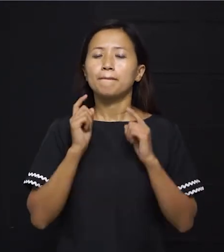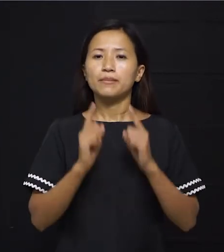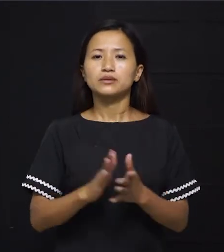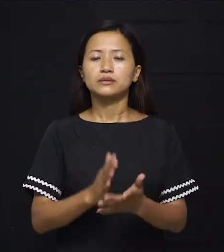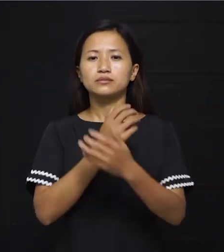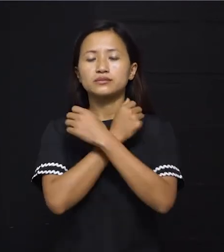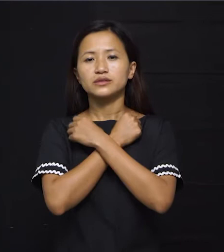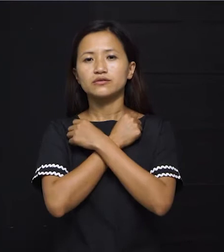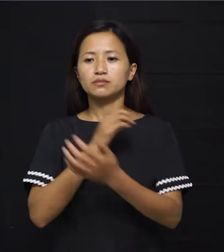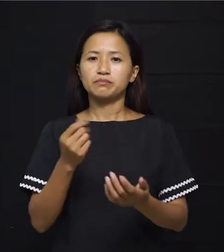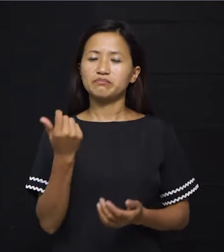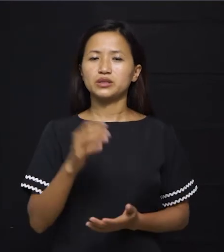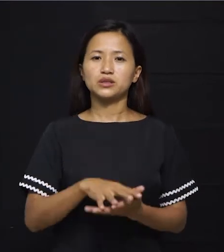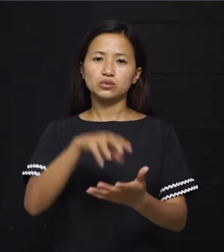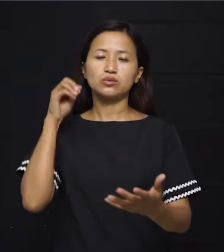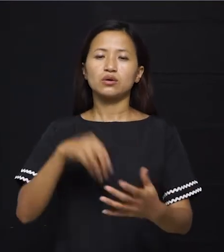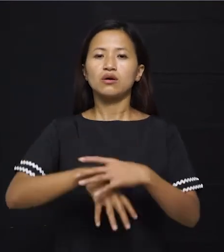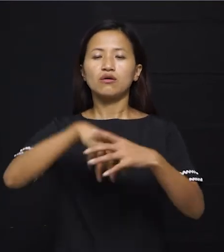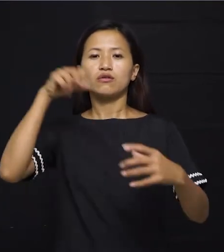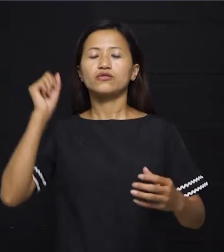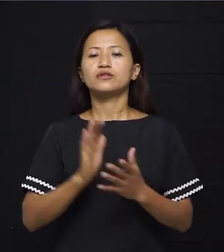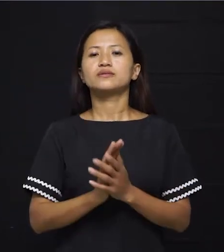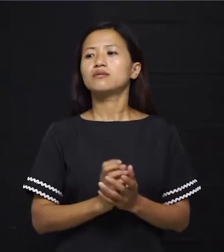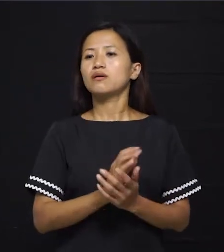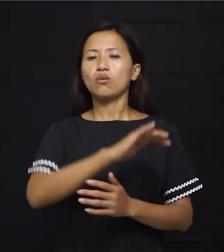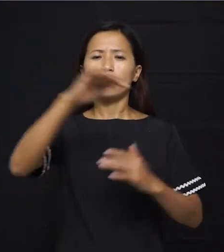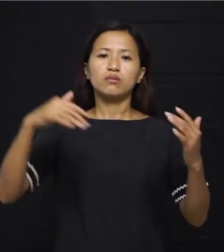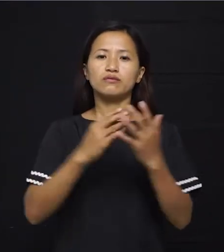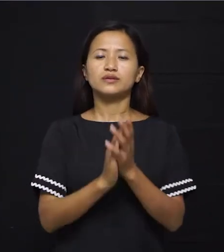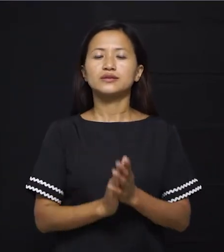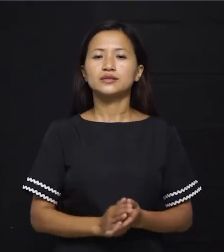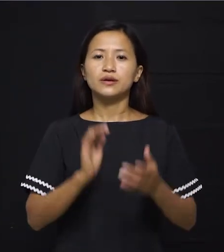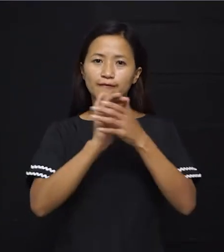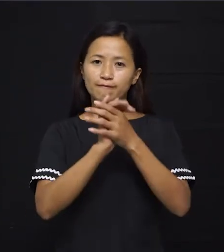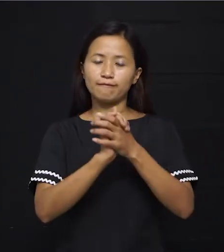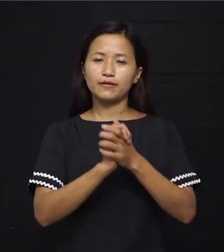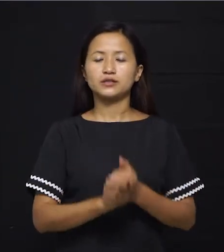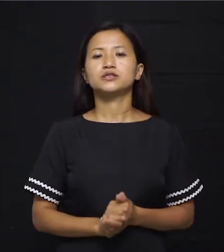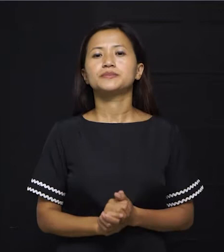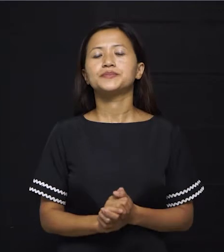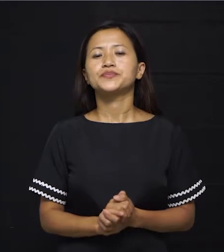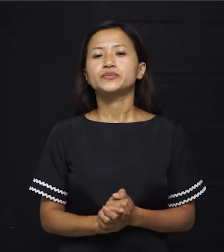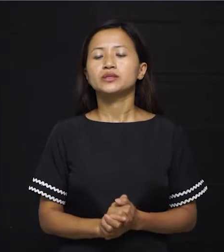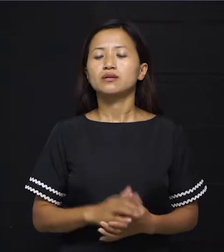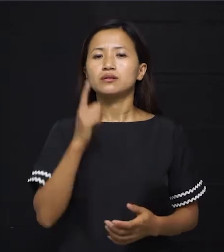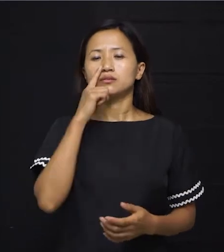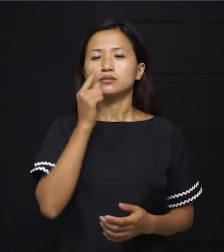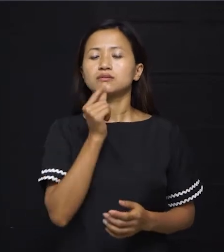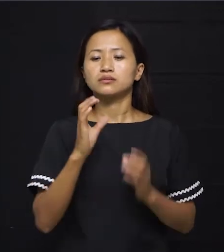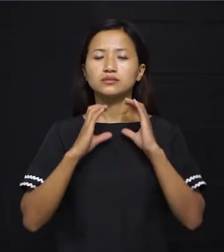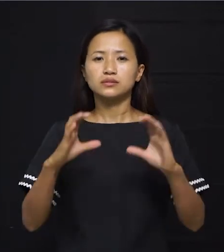money took over his friendship, right? He wanted to have his aunt's wealth, and that was